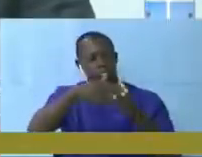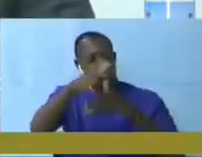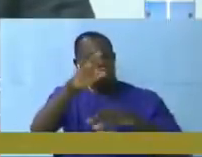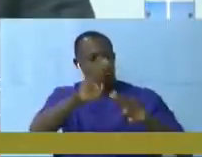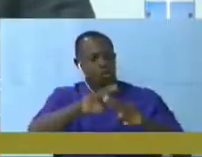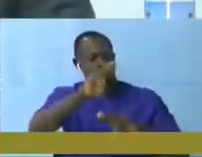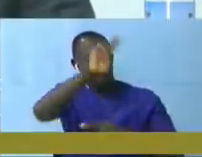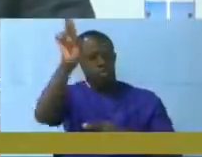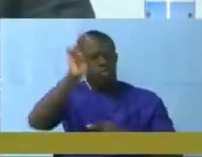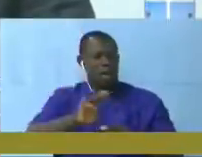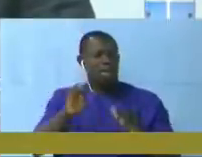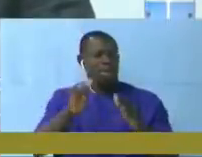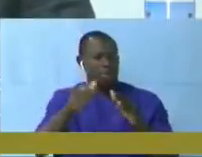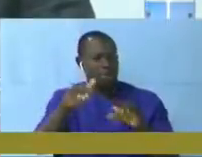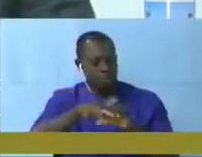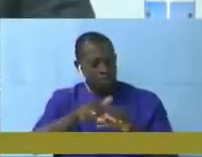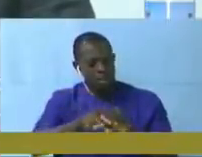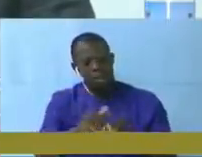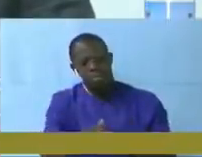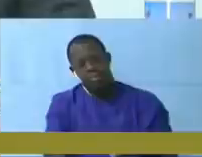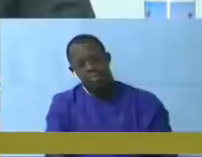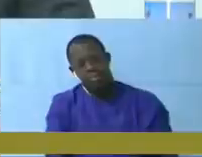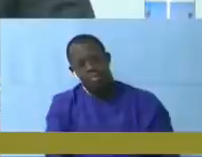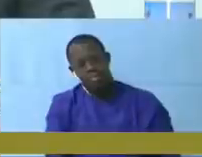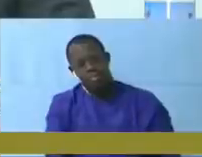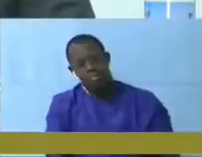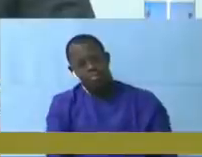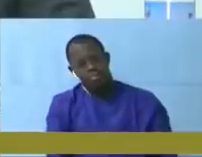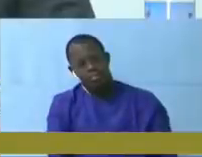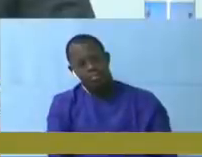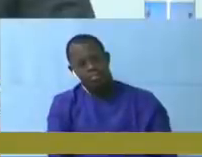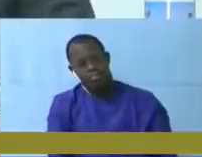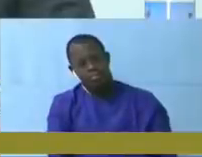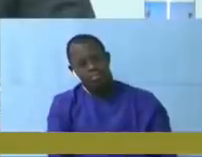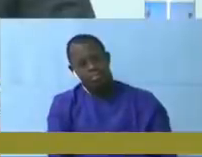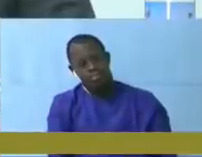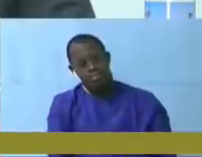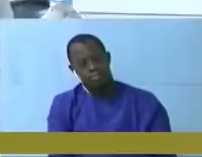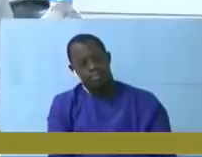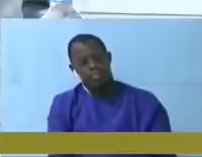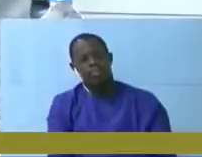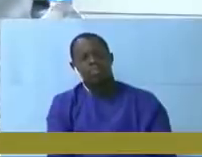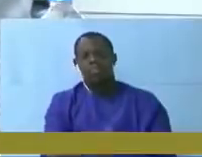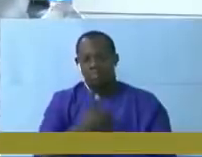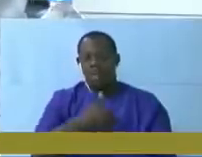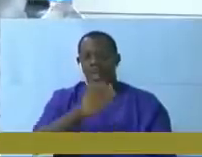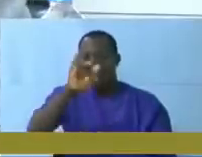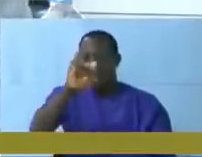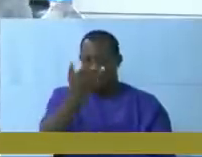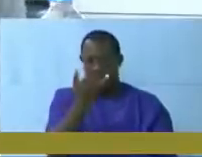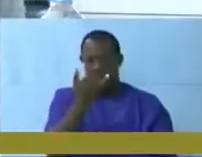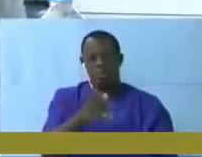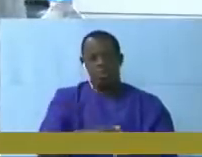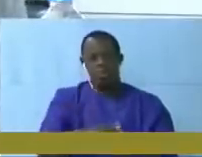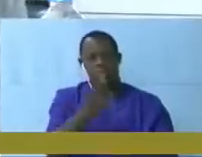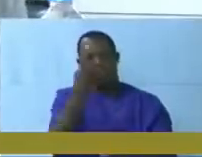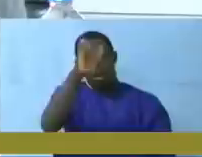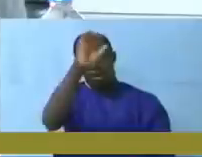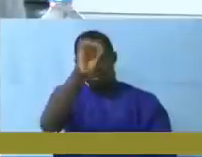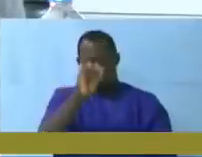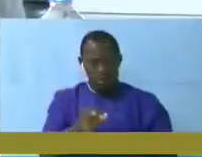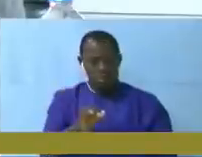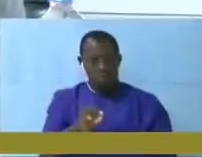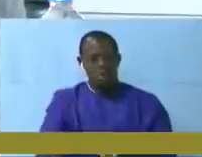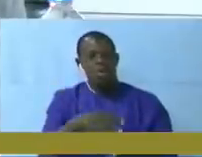ci neeg député yi nga xamne daf ko jëlé ci ñi nga xamne ñom la tan. I would agree 100%. Let me give a